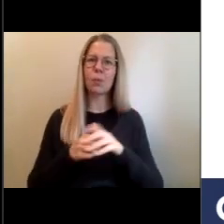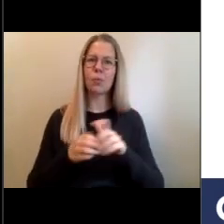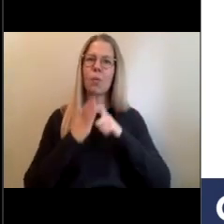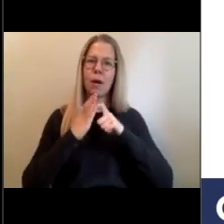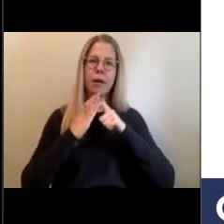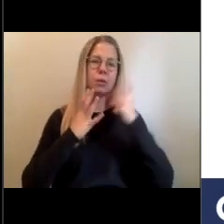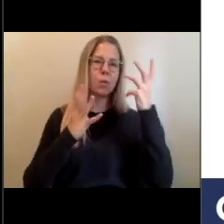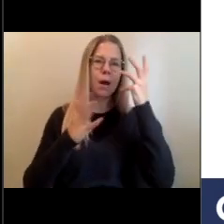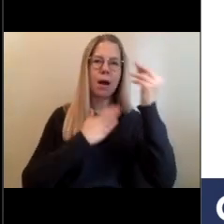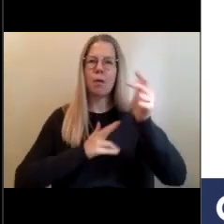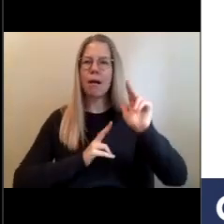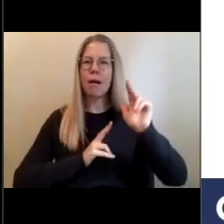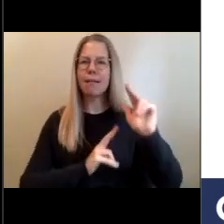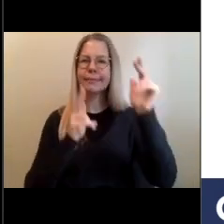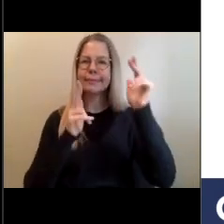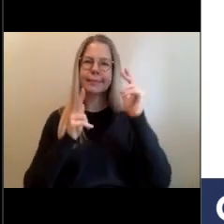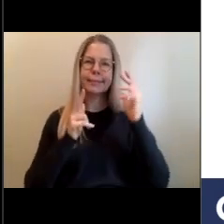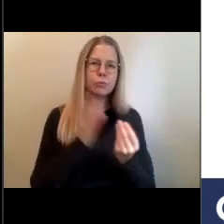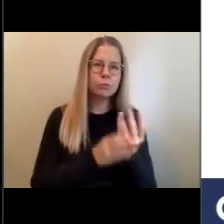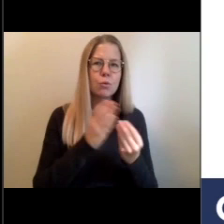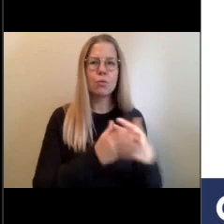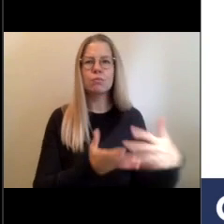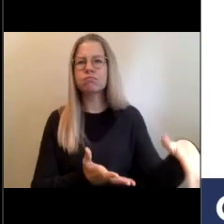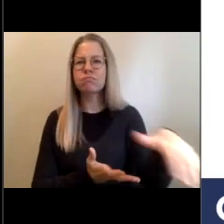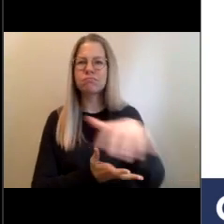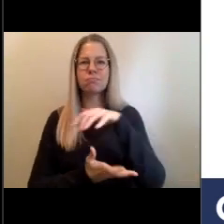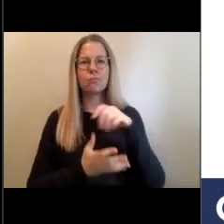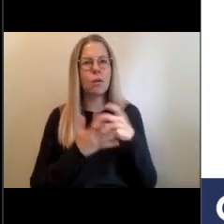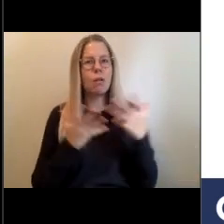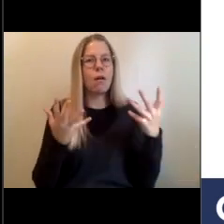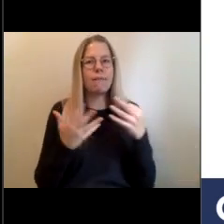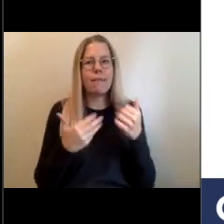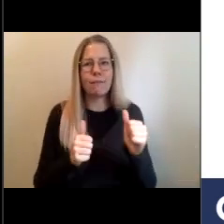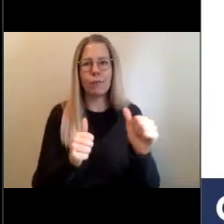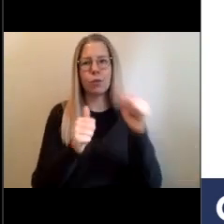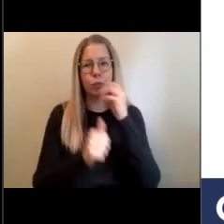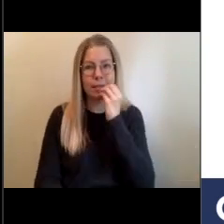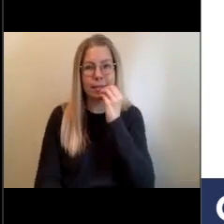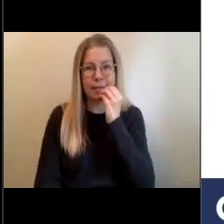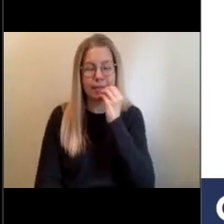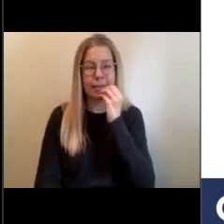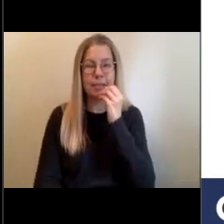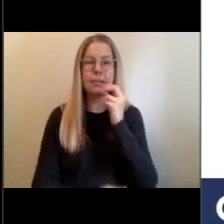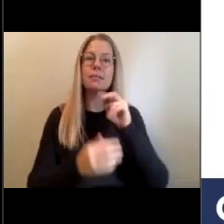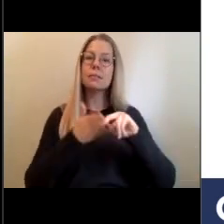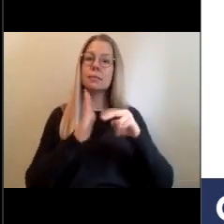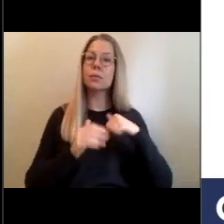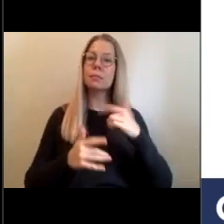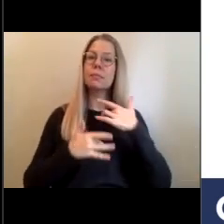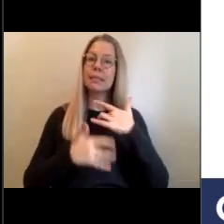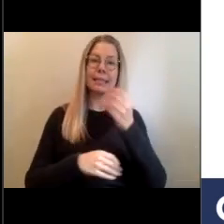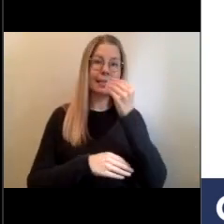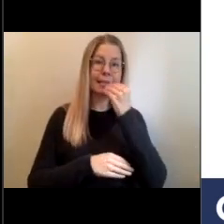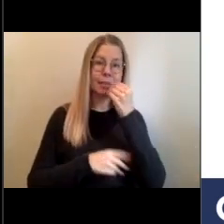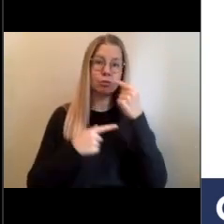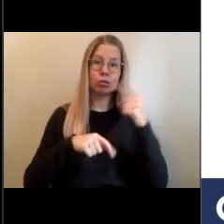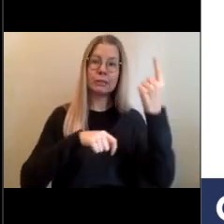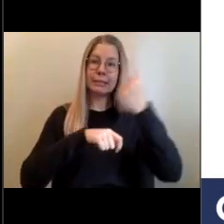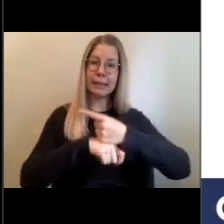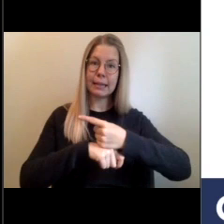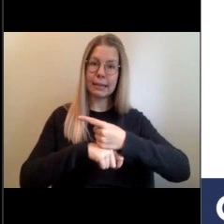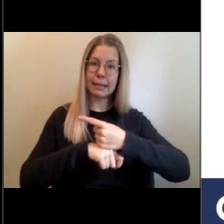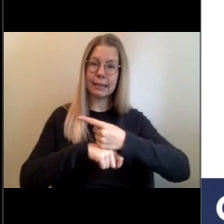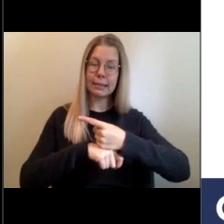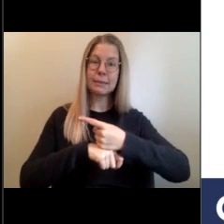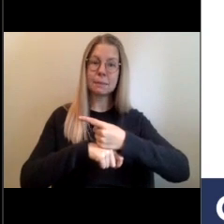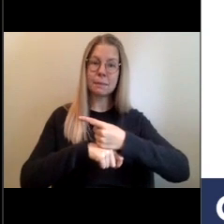that we needed, hunting and gathering to get our food. And we would eat during the day, and our eating was done, think